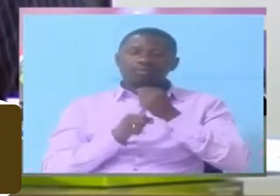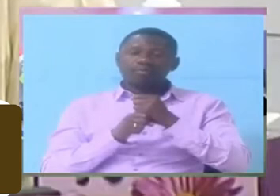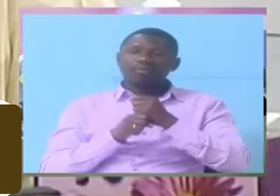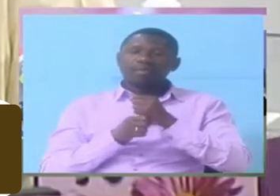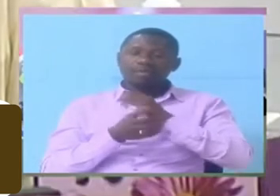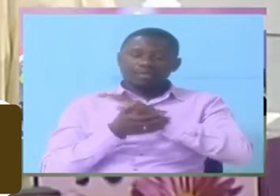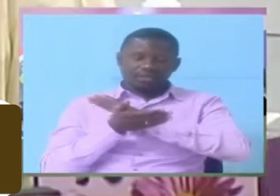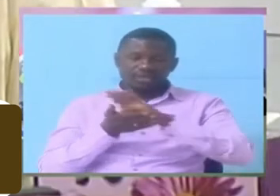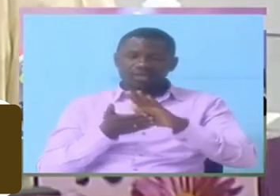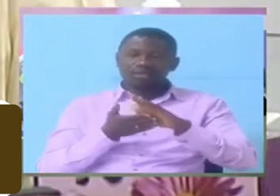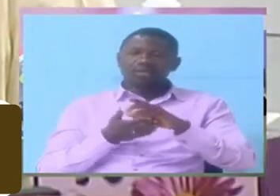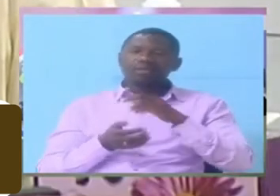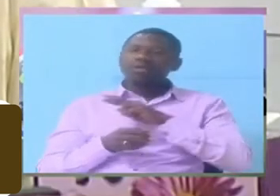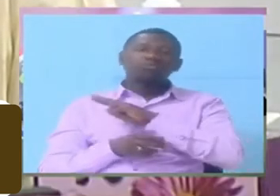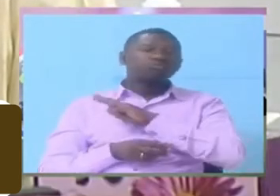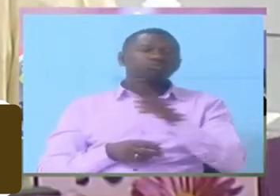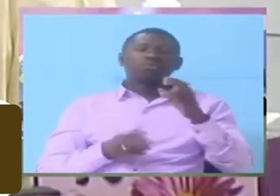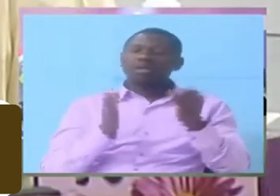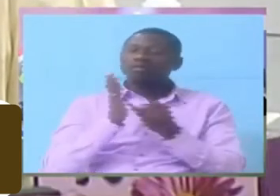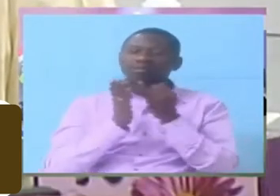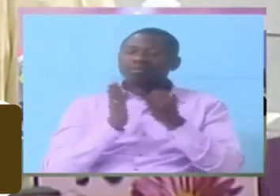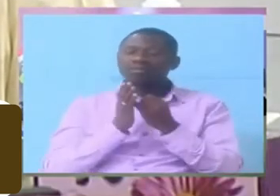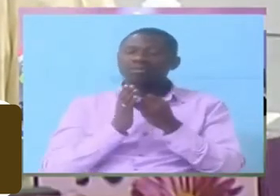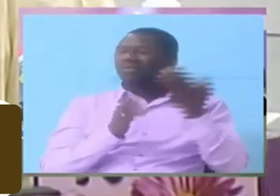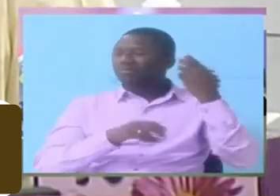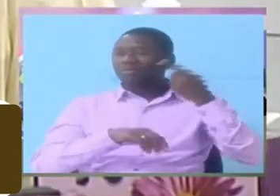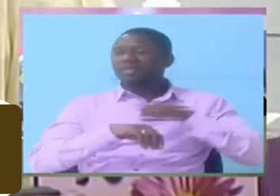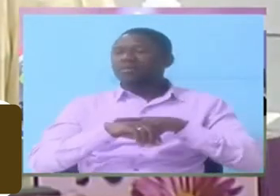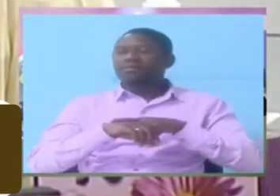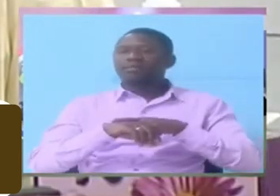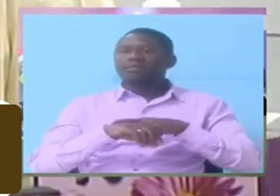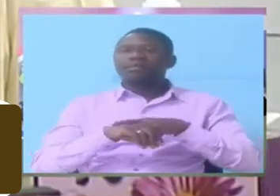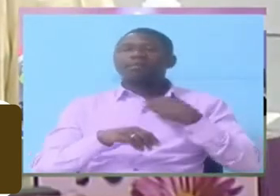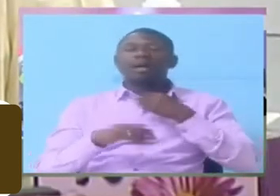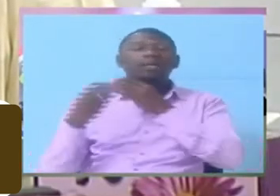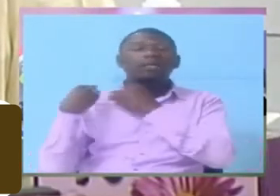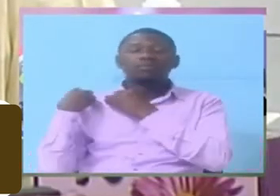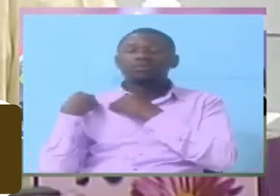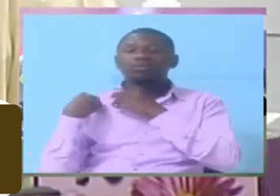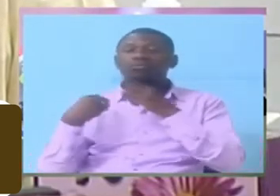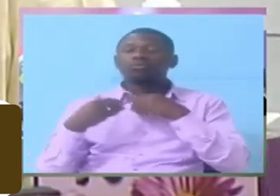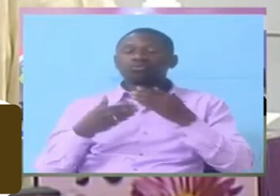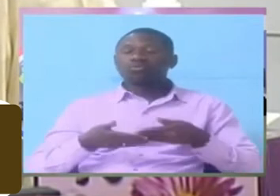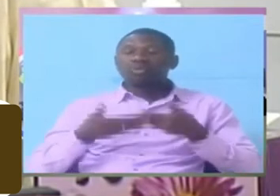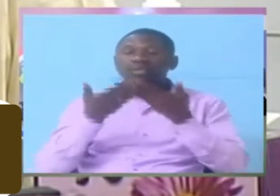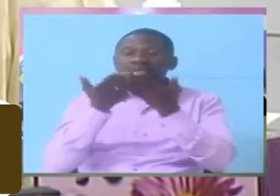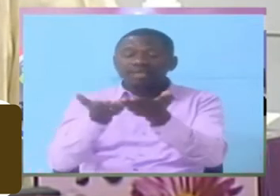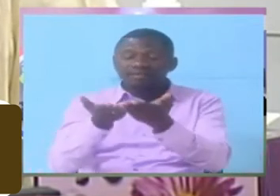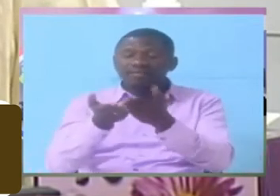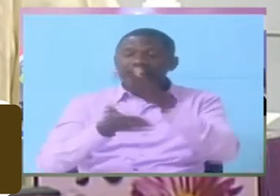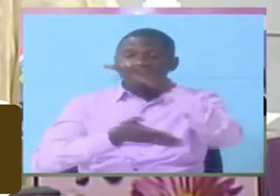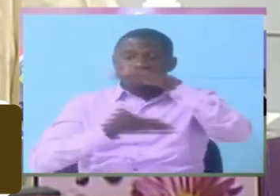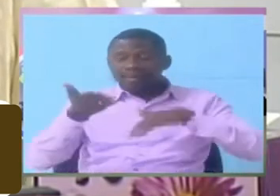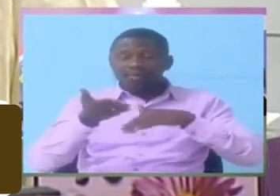as I'm concerned. Skirmankenunde Ntela Karola. My task is to make available certain documents to